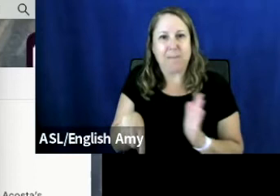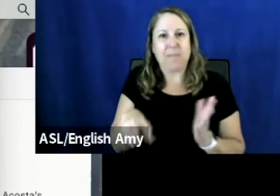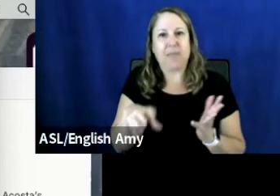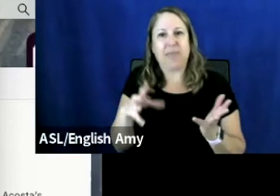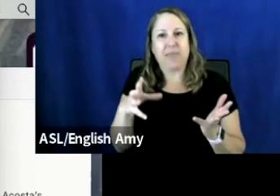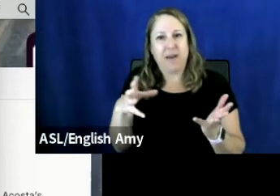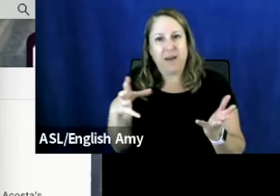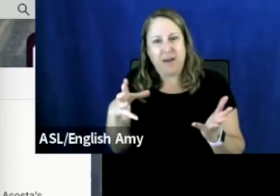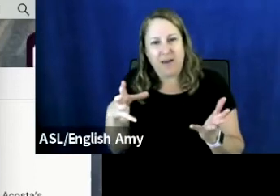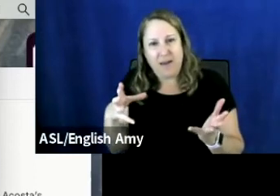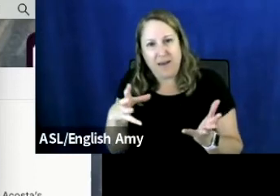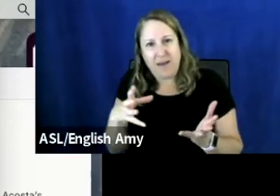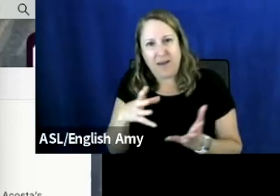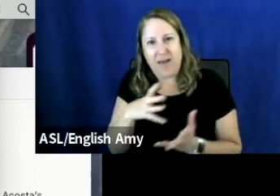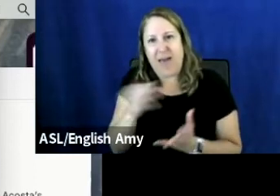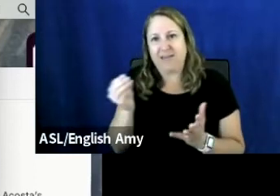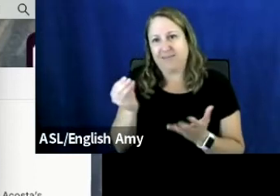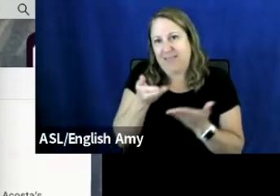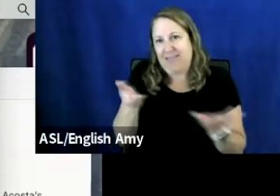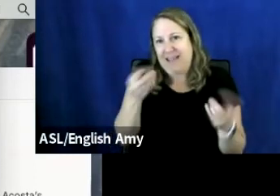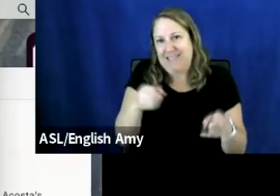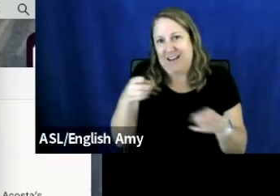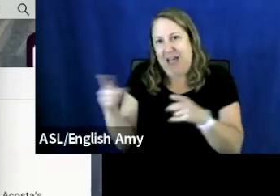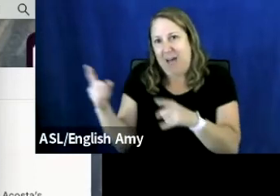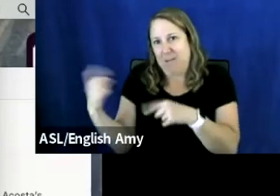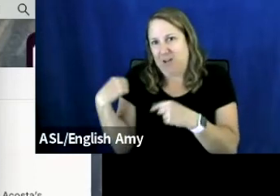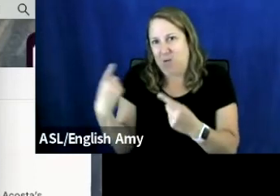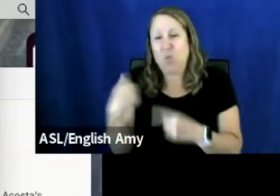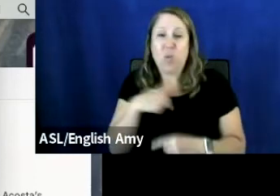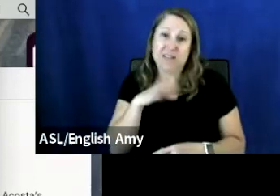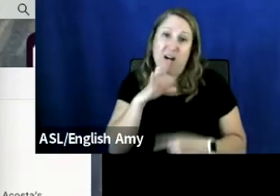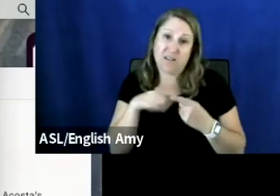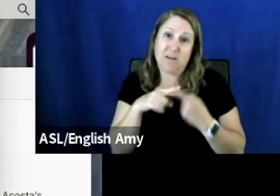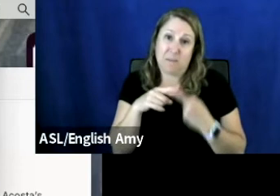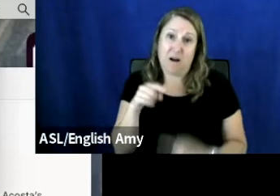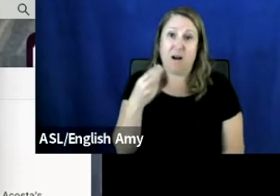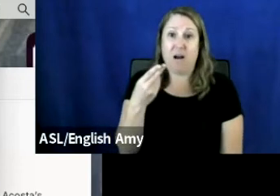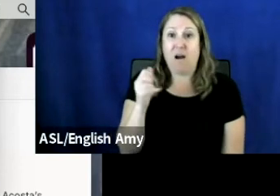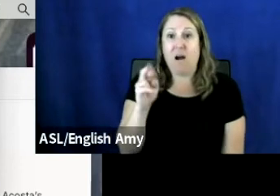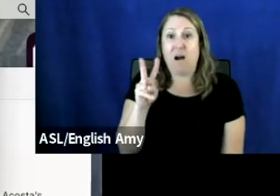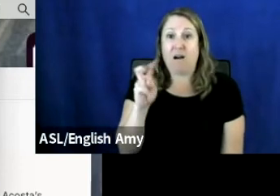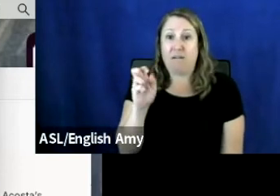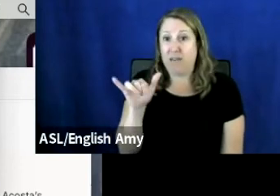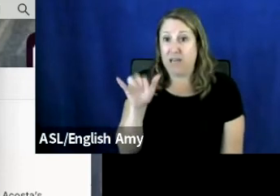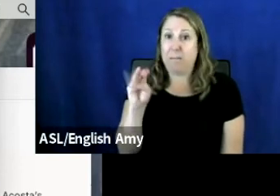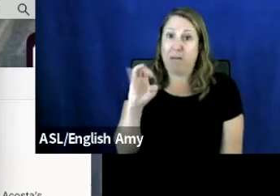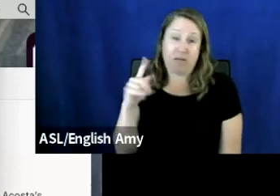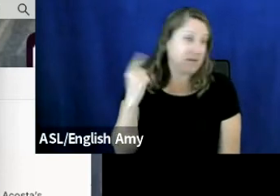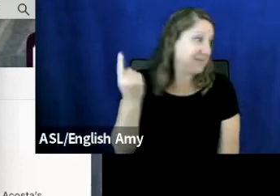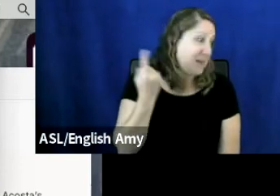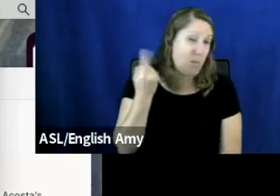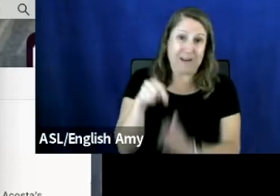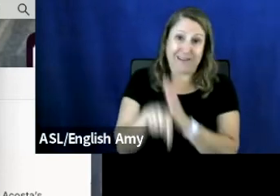the tragedies that have happened along the way. And so we did touch on the point where Harvey Milk was assassinated. Mm-hmm.